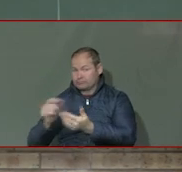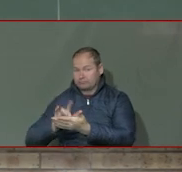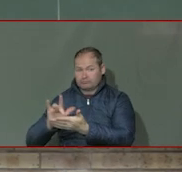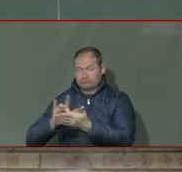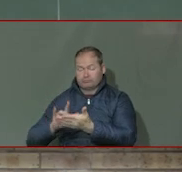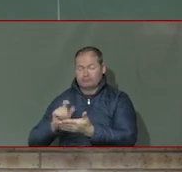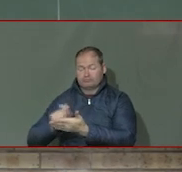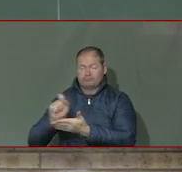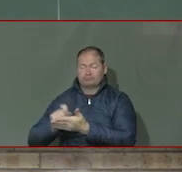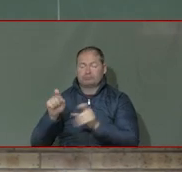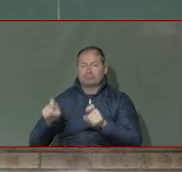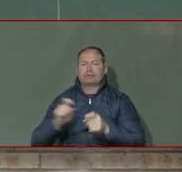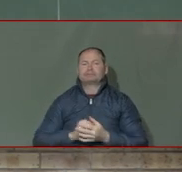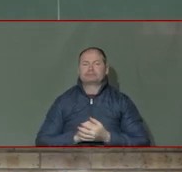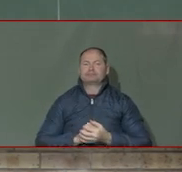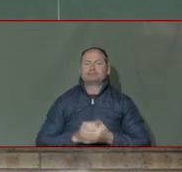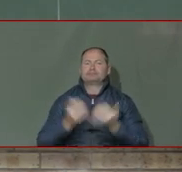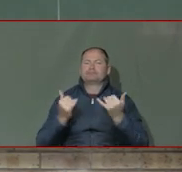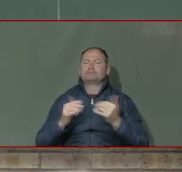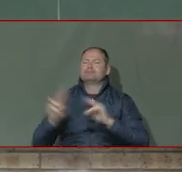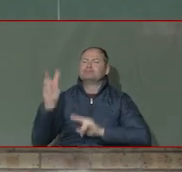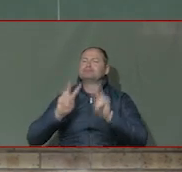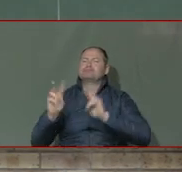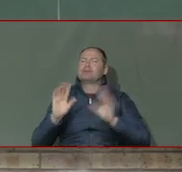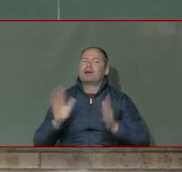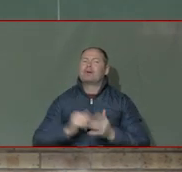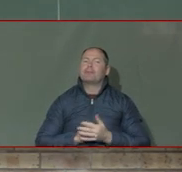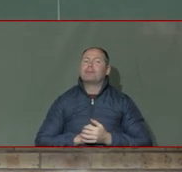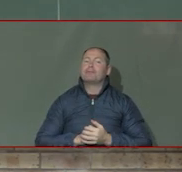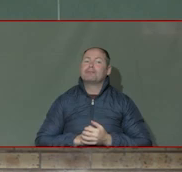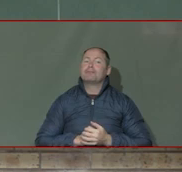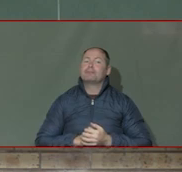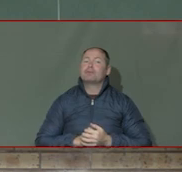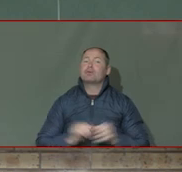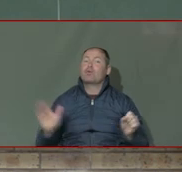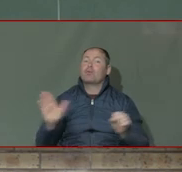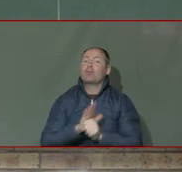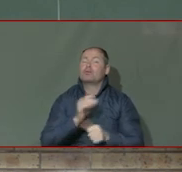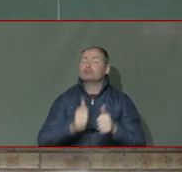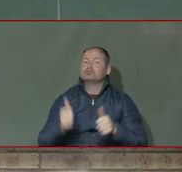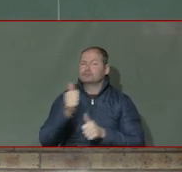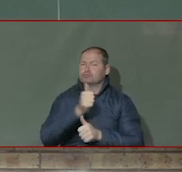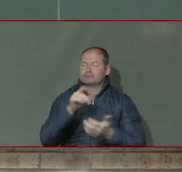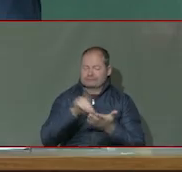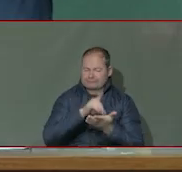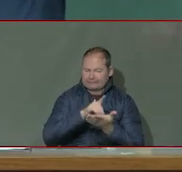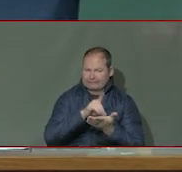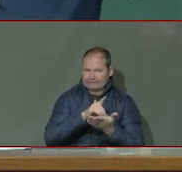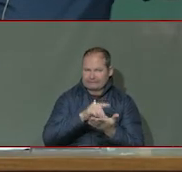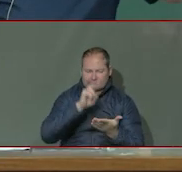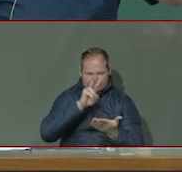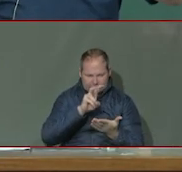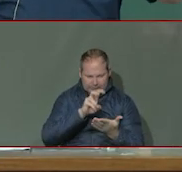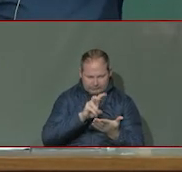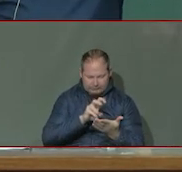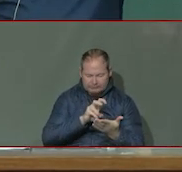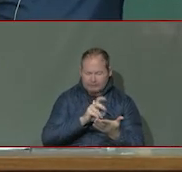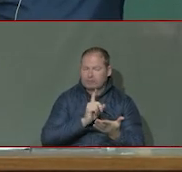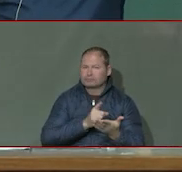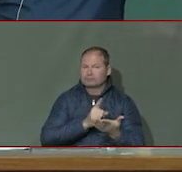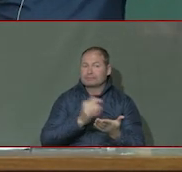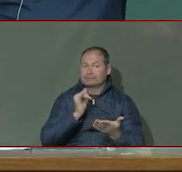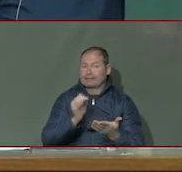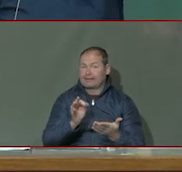So, how do we look for it? Please read the definition of complete dominance. Then you raise your hand as soon as you